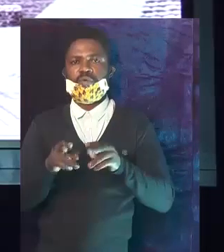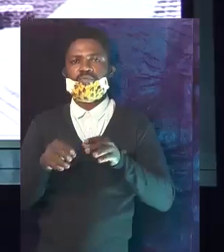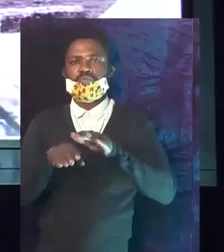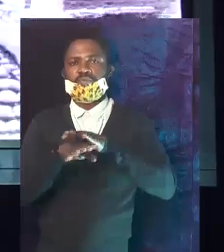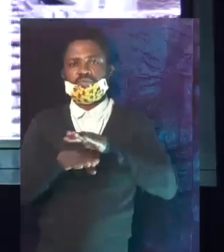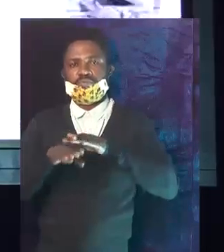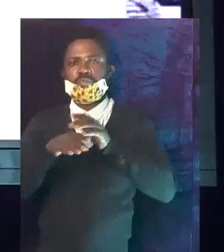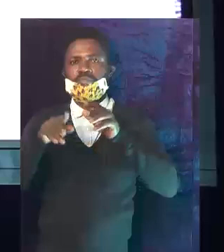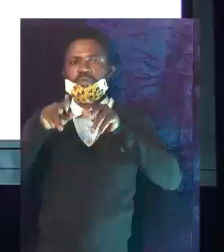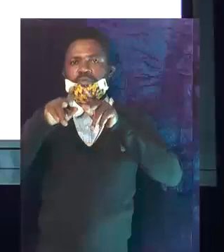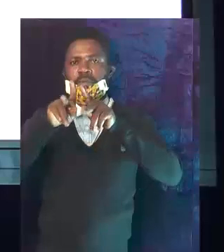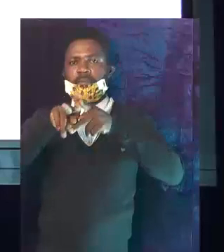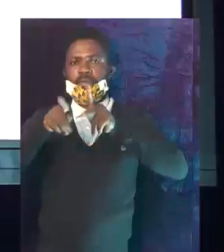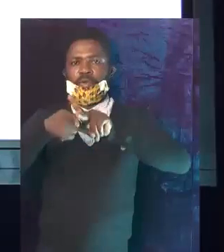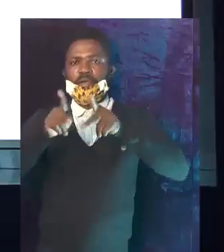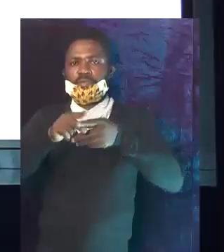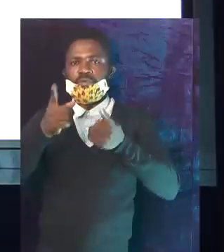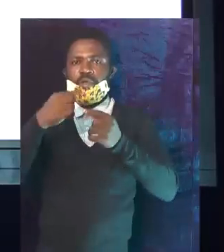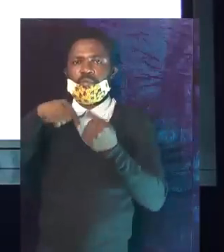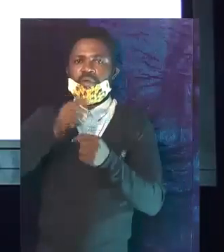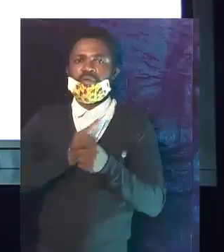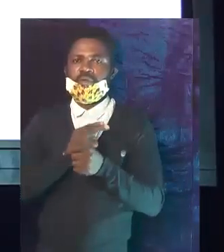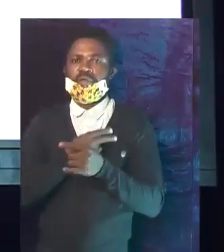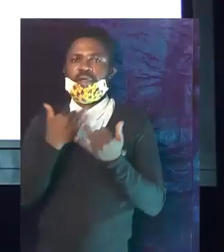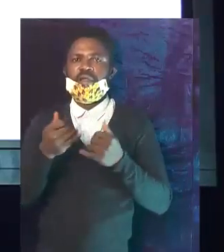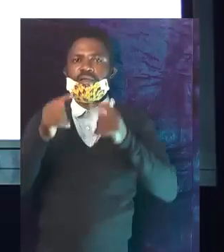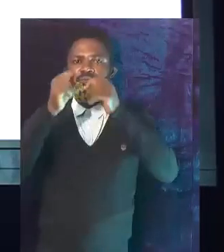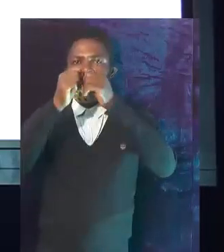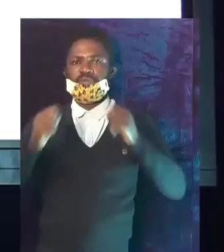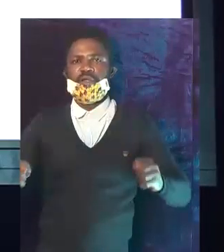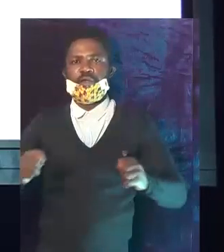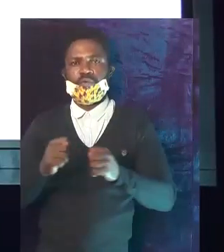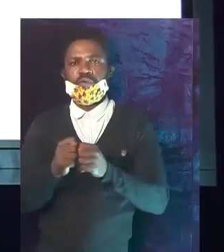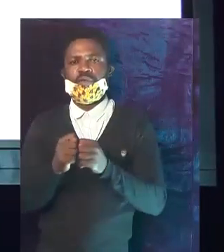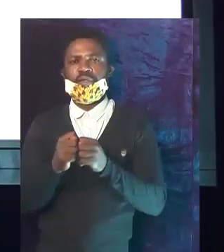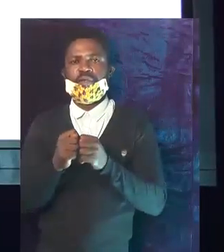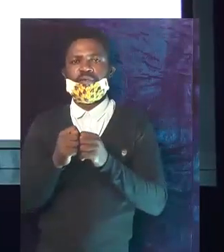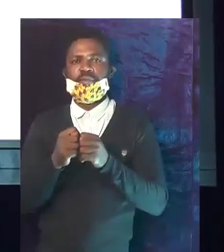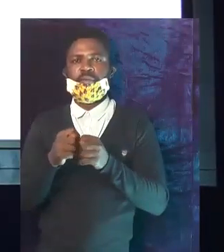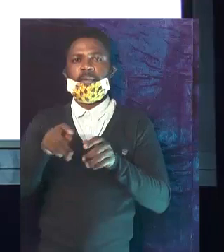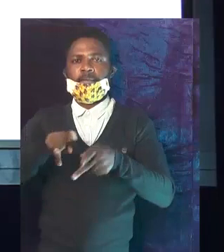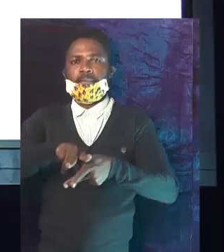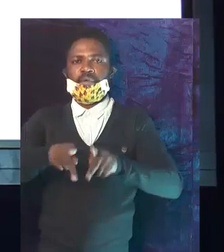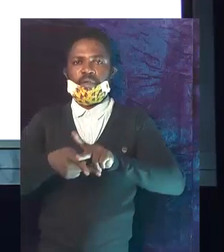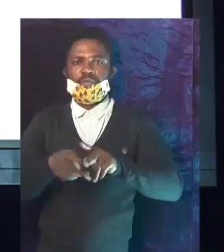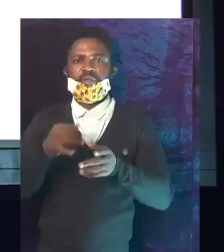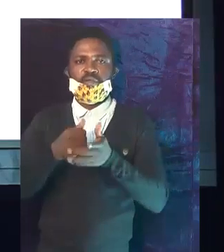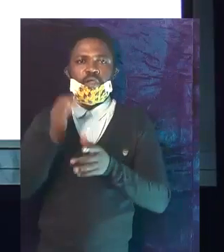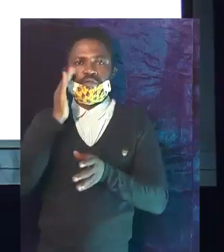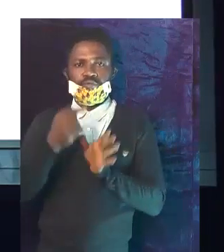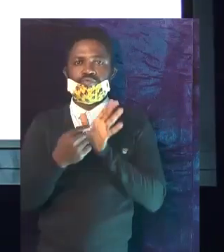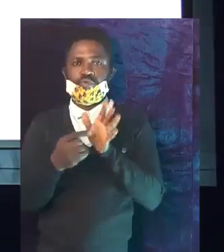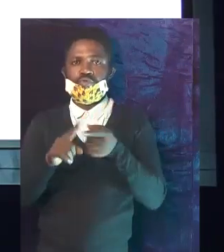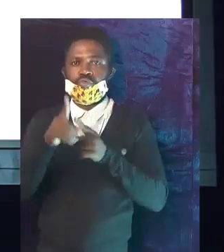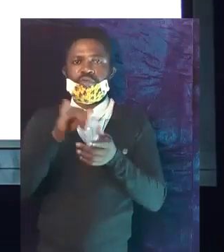us. The next one we want to consider is the triangular pyramid. And by the name triangular pyramid, it should occur to you that